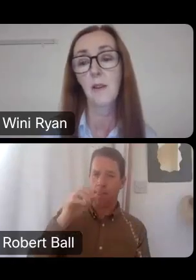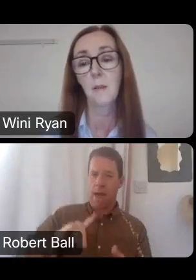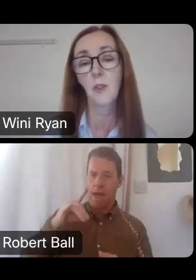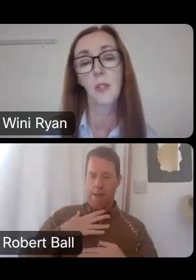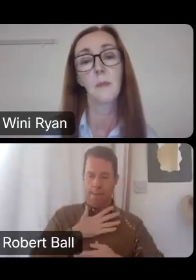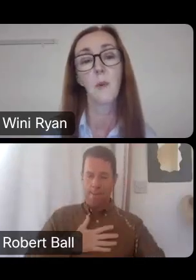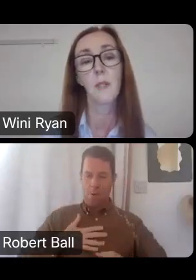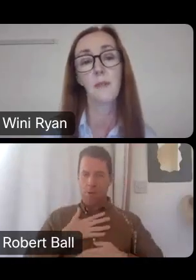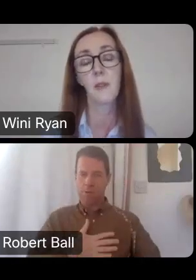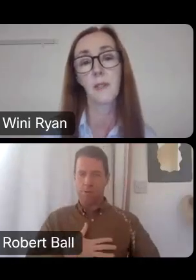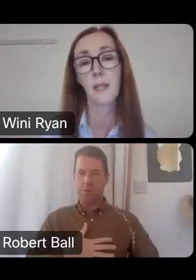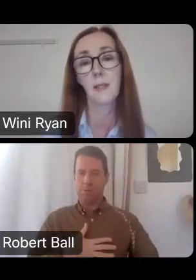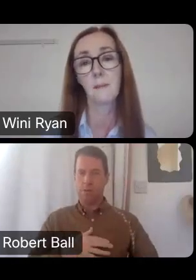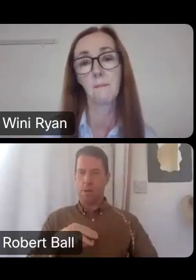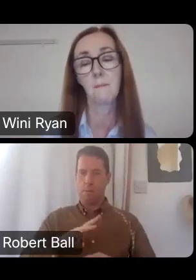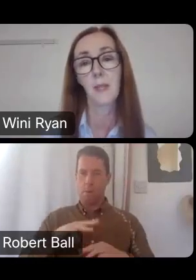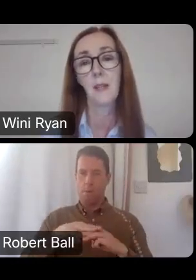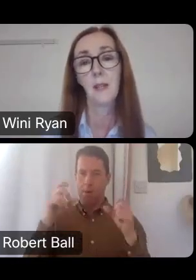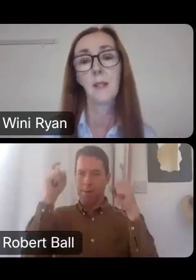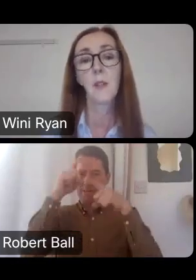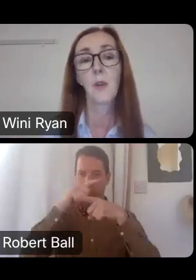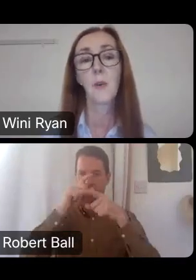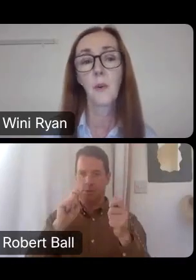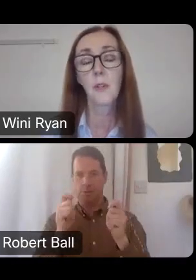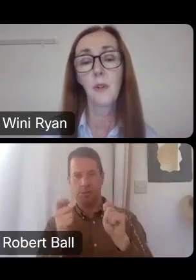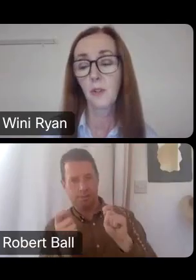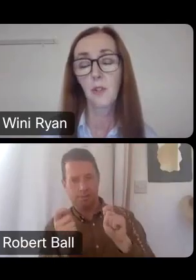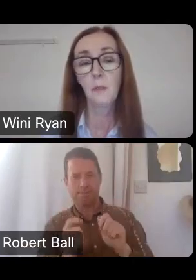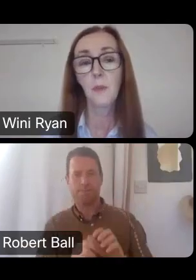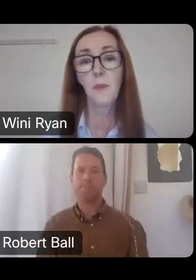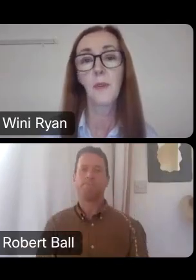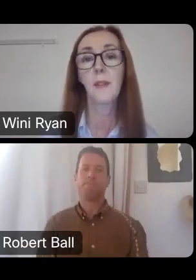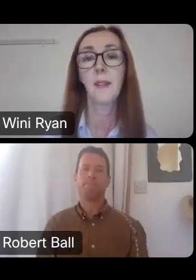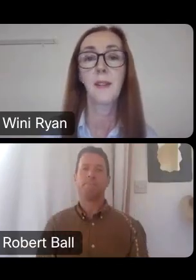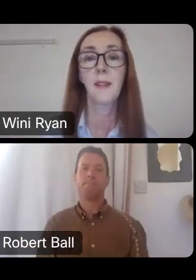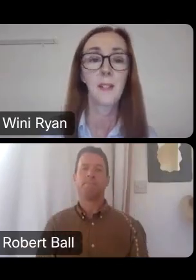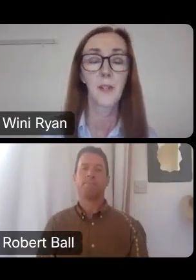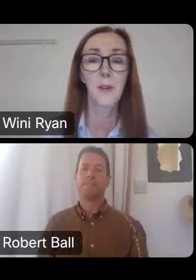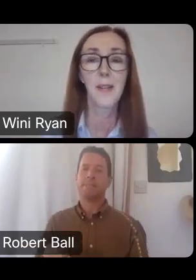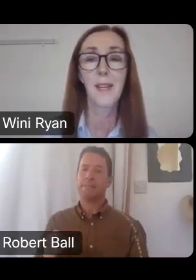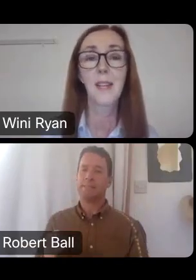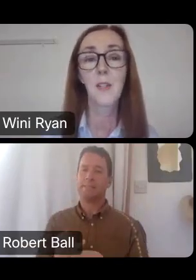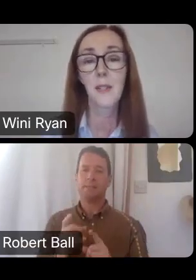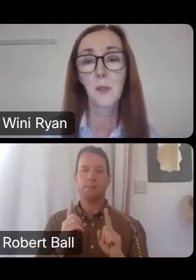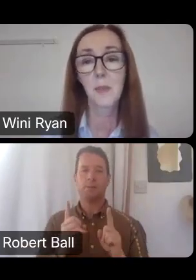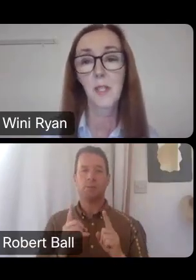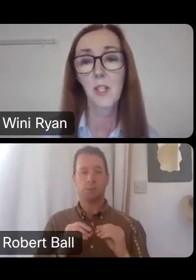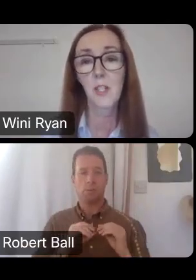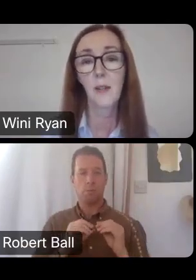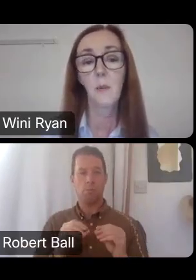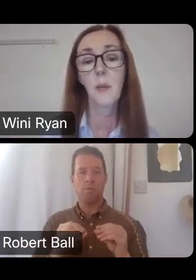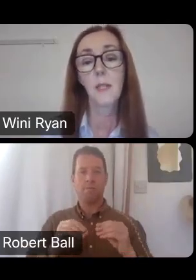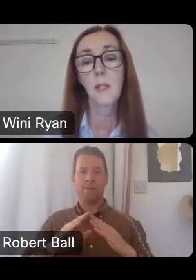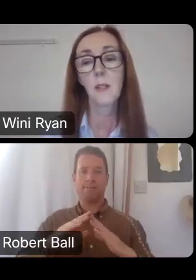higher the emotion, the more difficult it is. So in order to move the seesaw into this